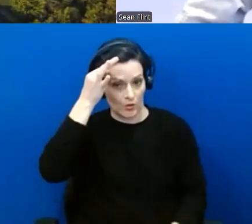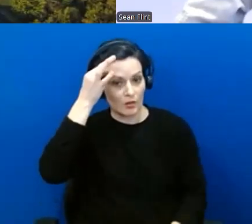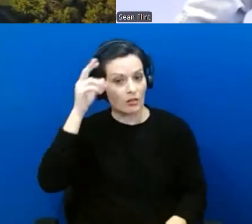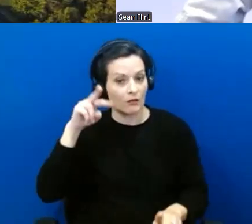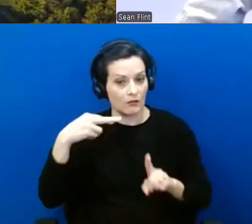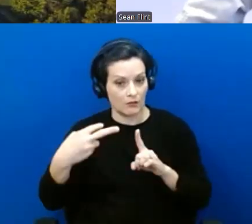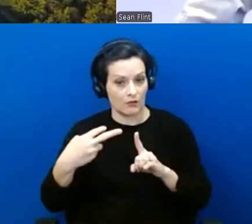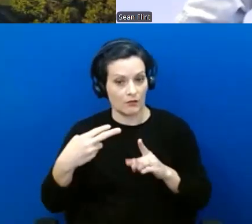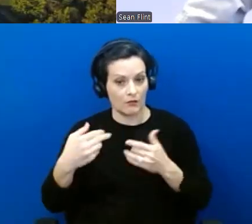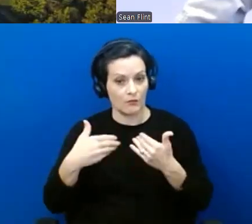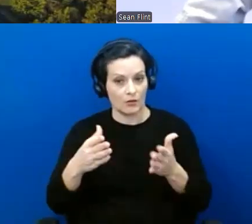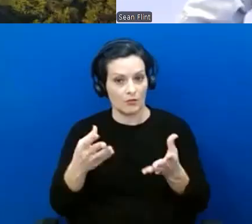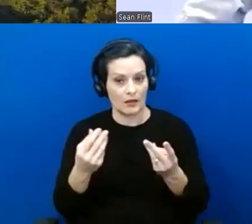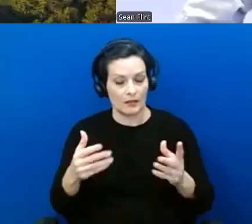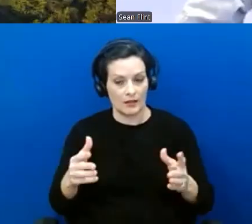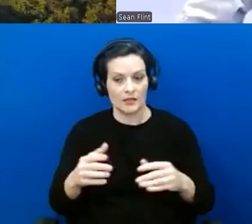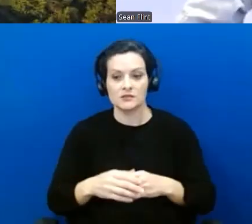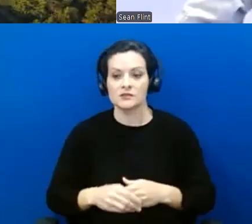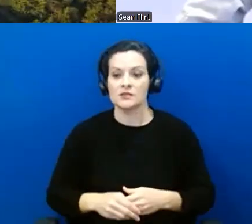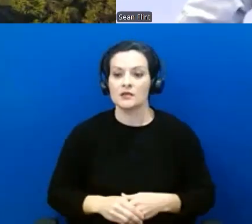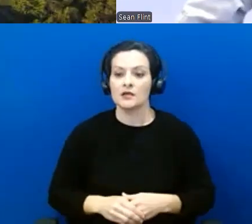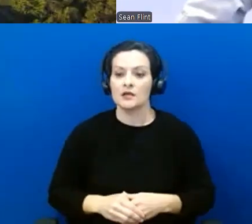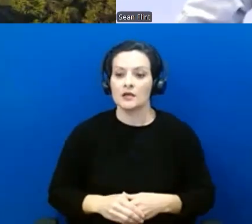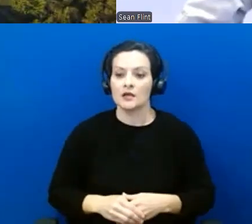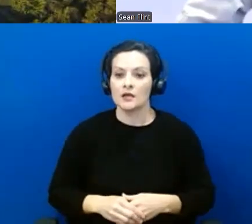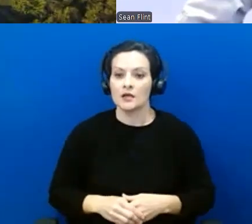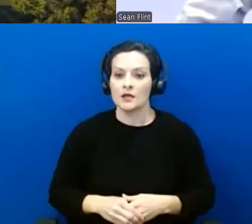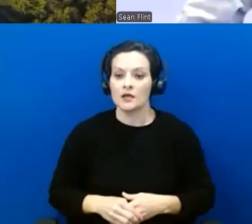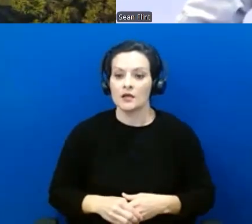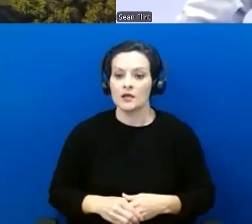public lands, we have this fairly